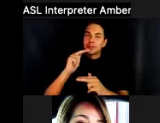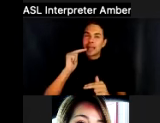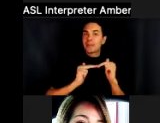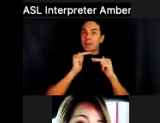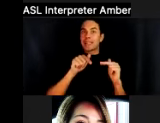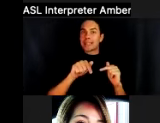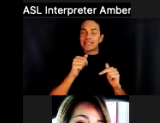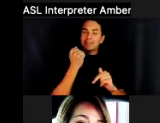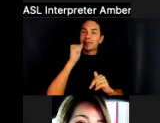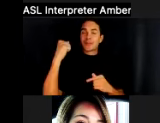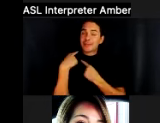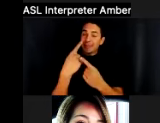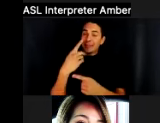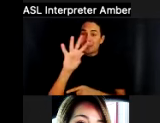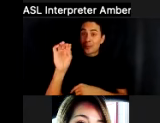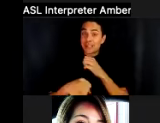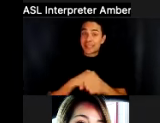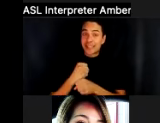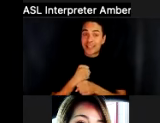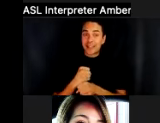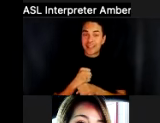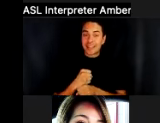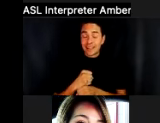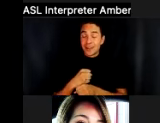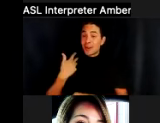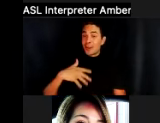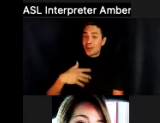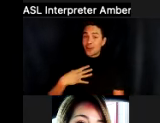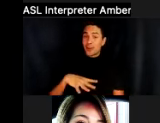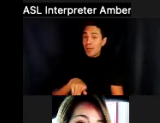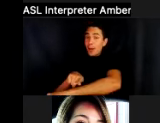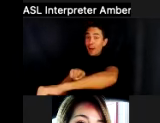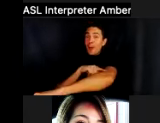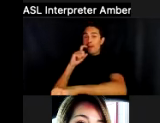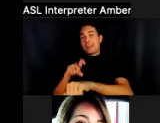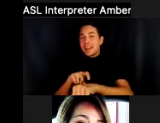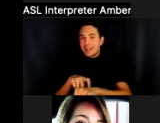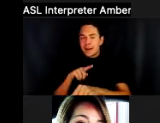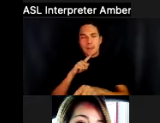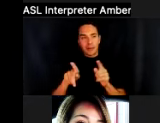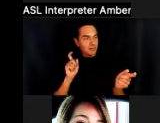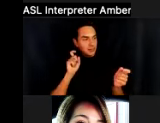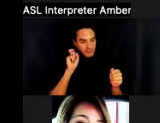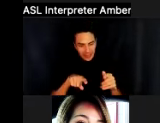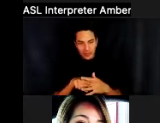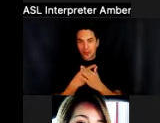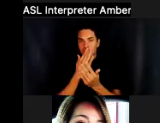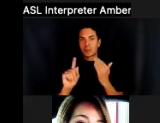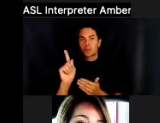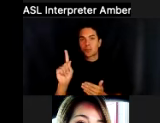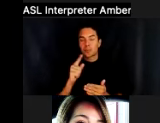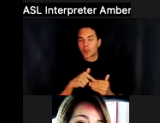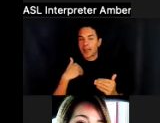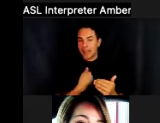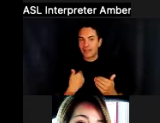For over 40 years. So it's a long time, but also we have to start somewhere. And we have a